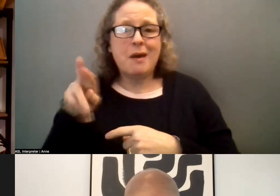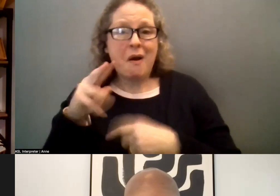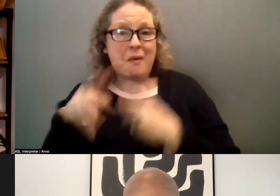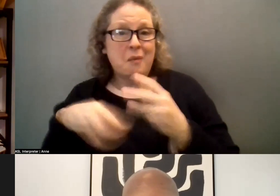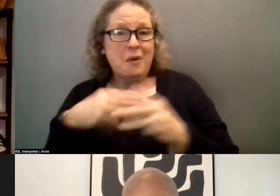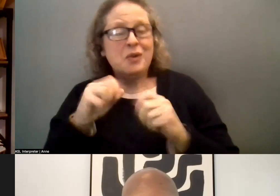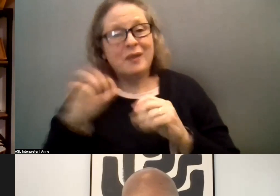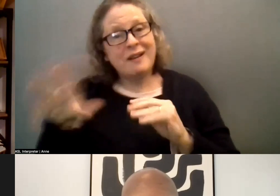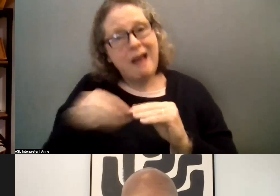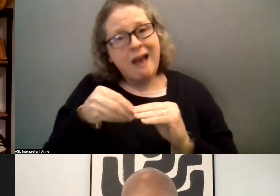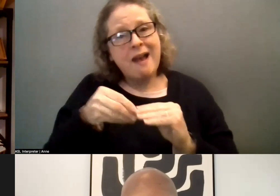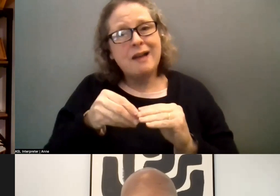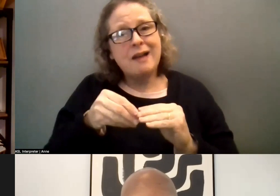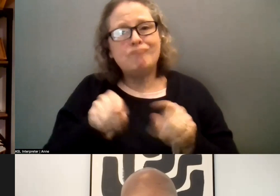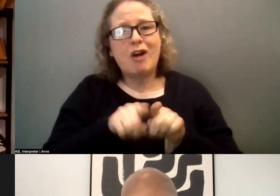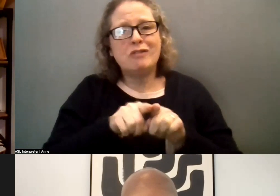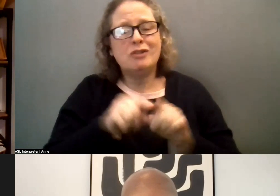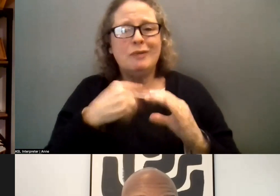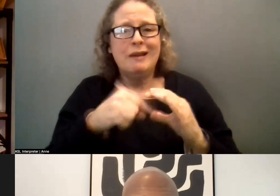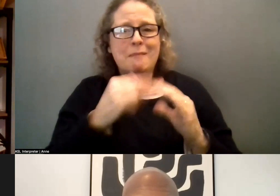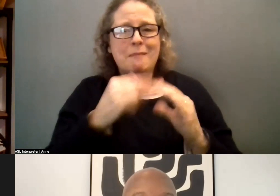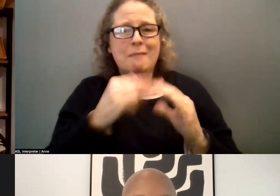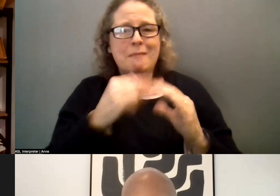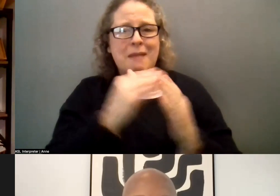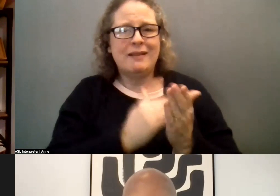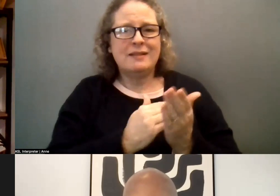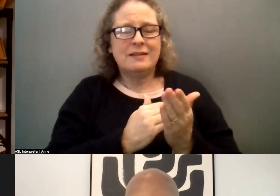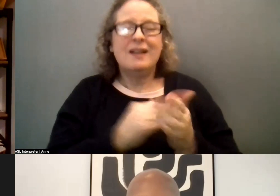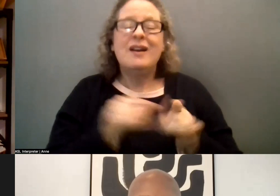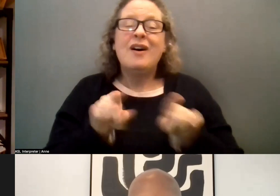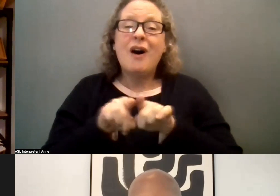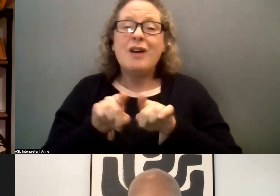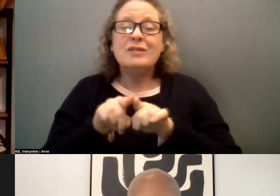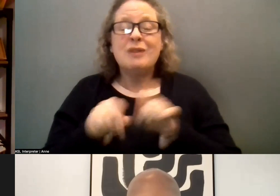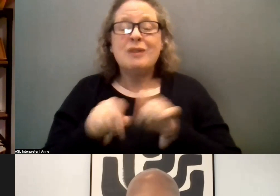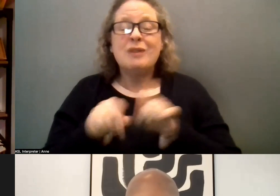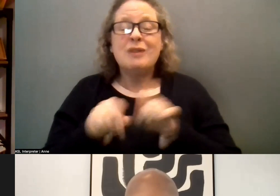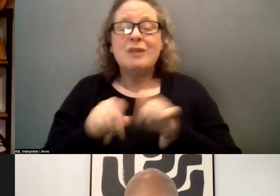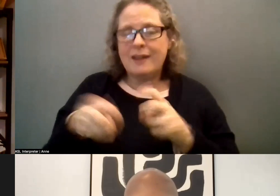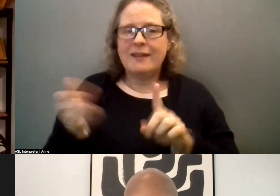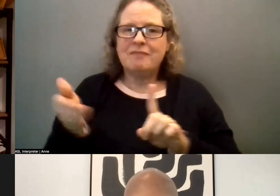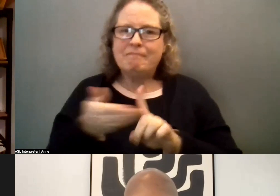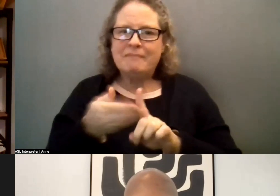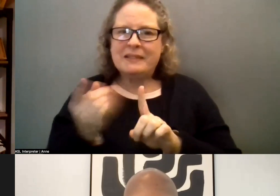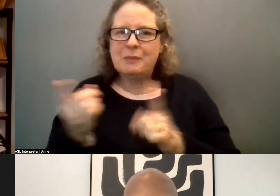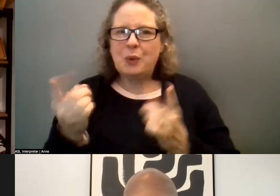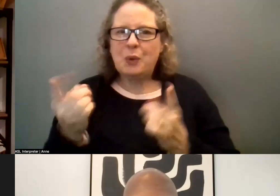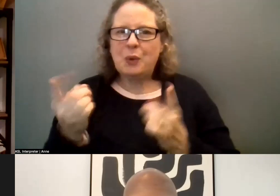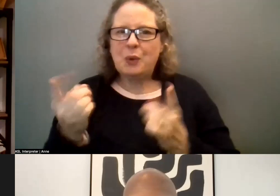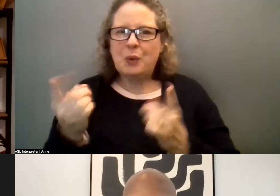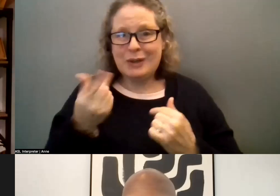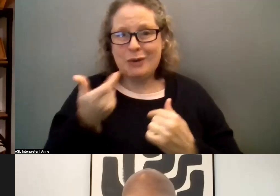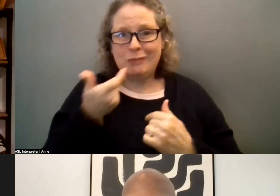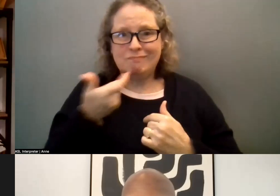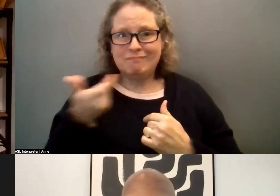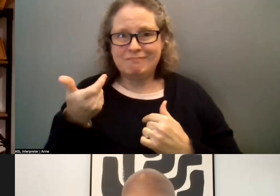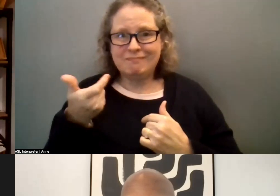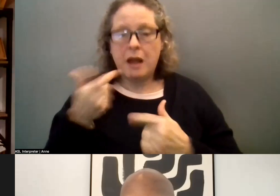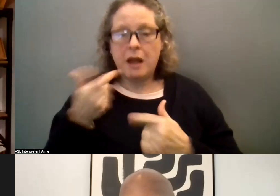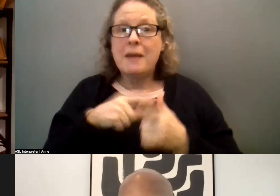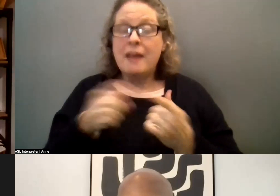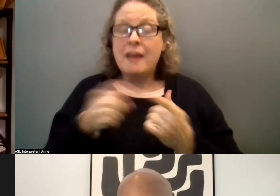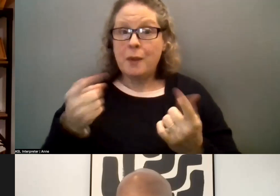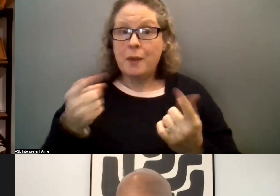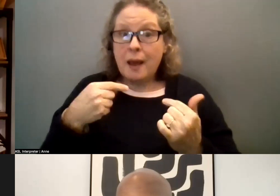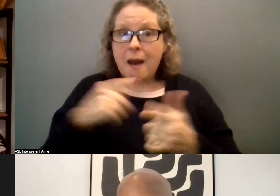too, I think the hardest thing is getting someone to come see you. But Yeah. once someone does, you can have the opportunities